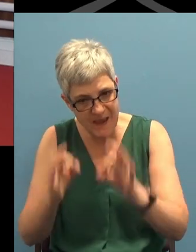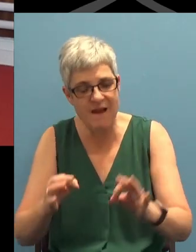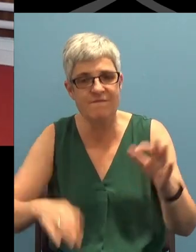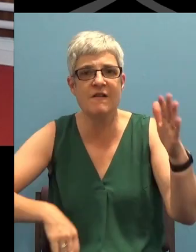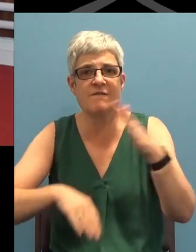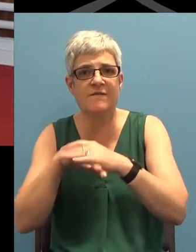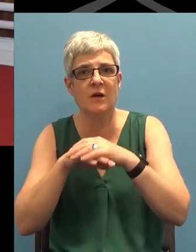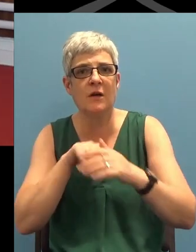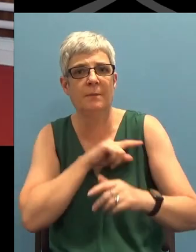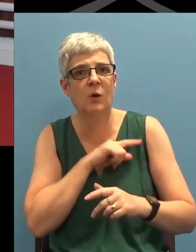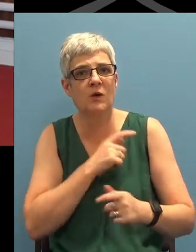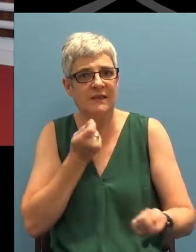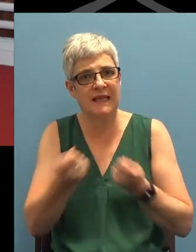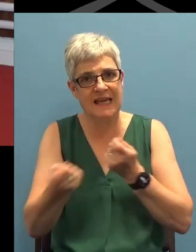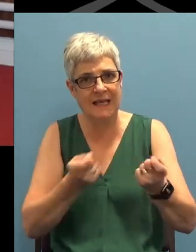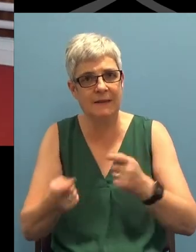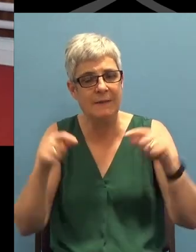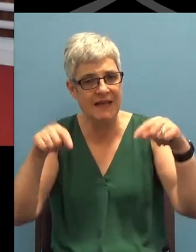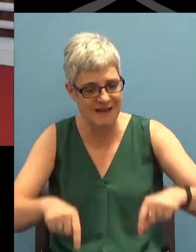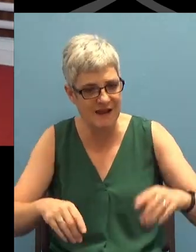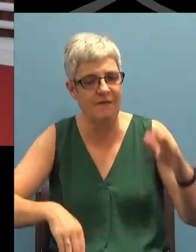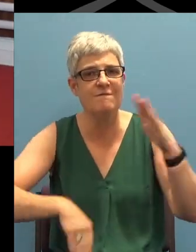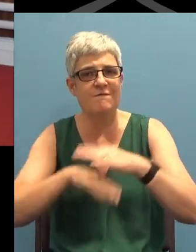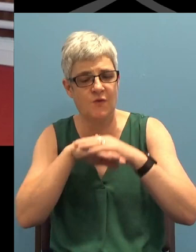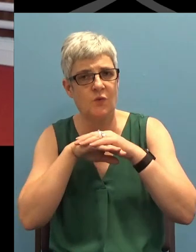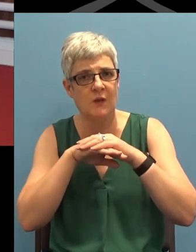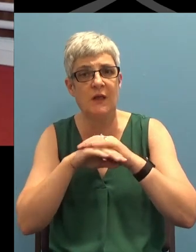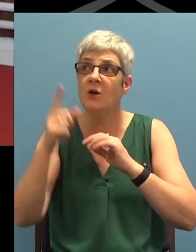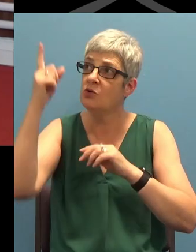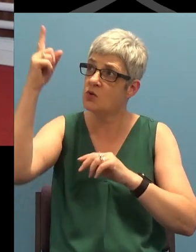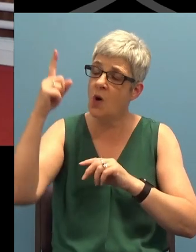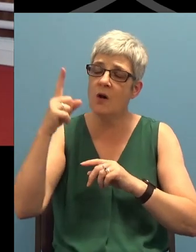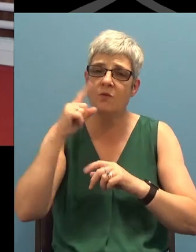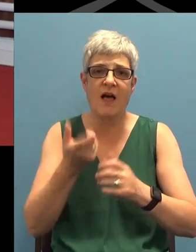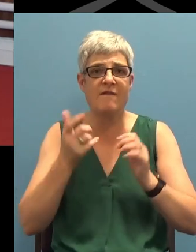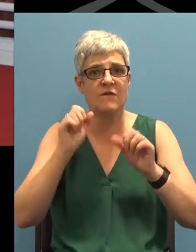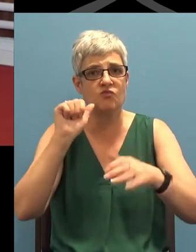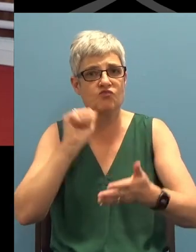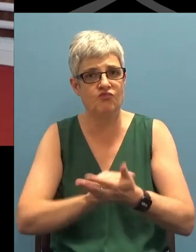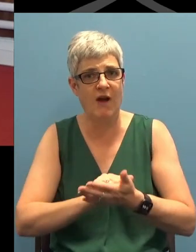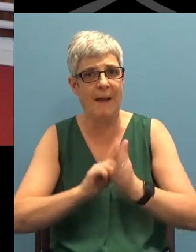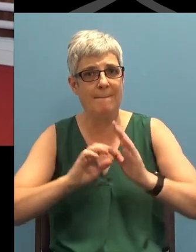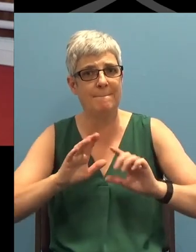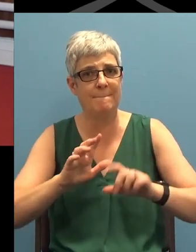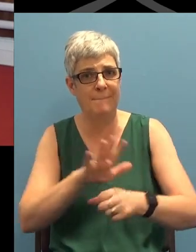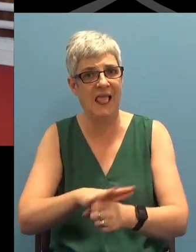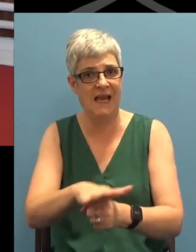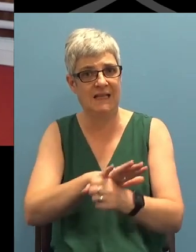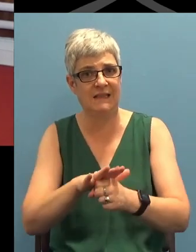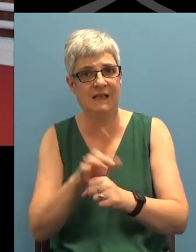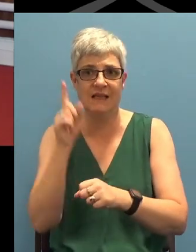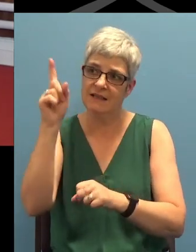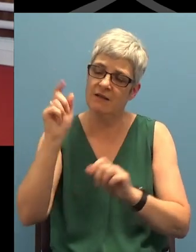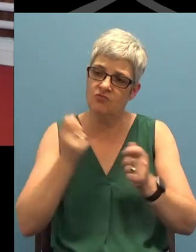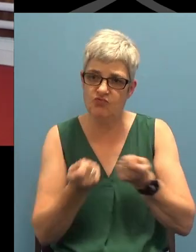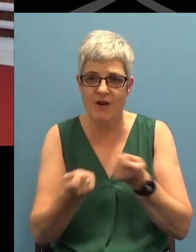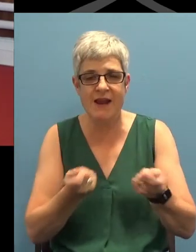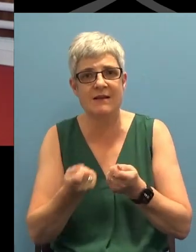the kingdom would be here in all its fullness and God would be given the place and the reign that was his.